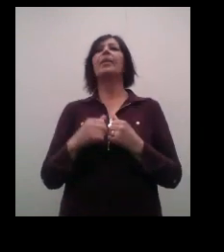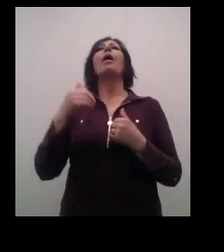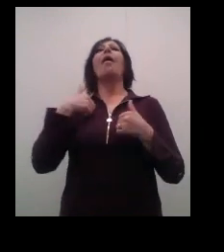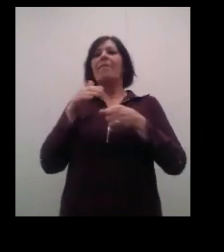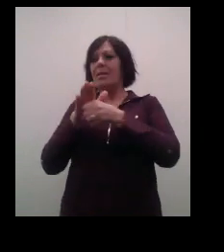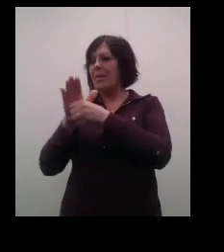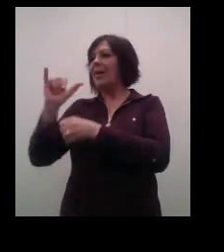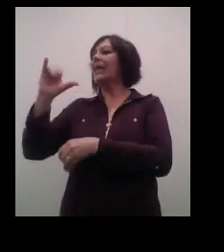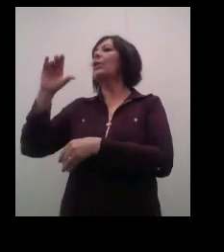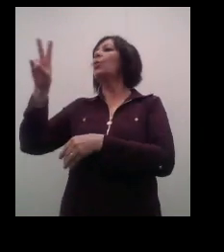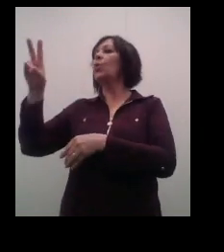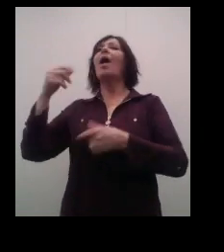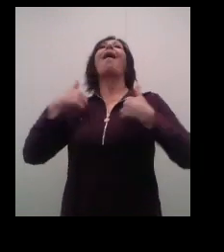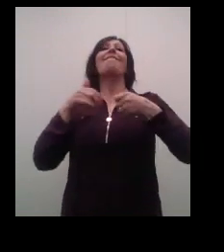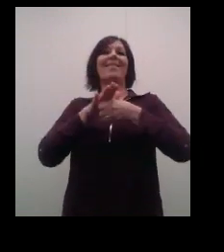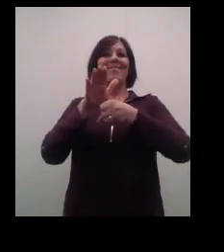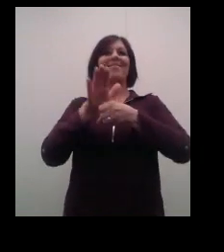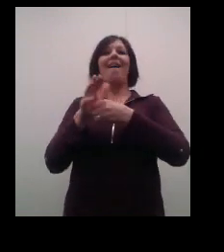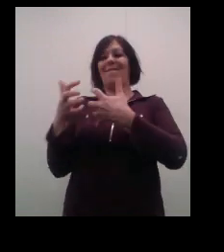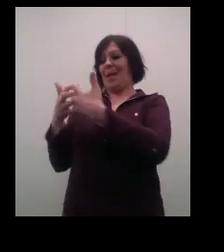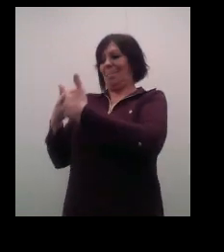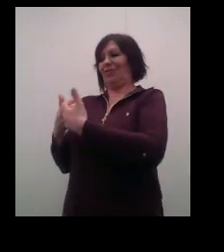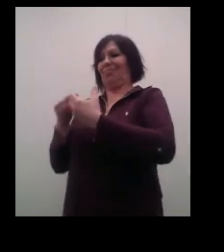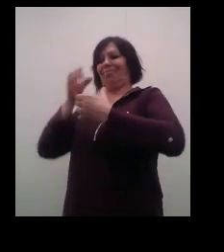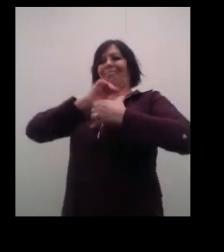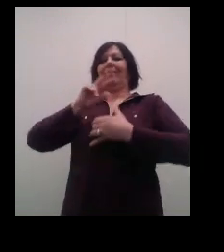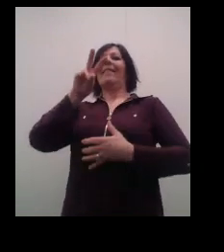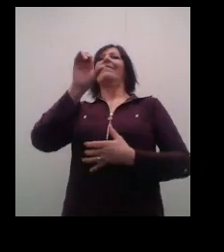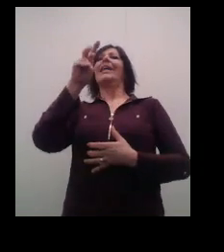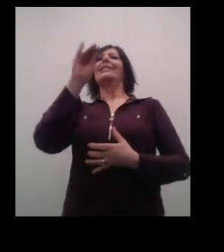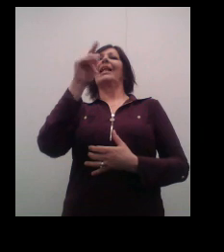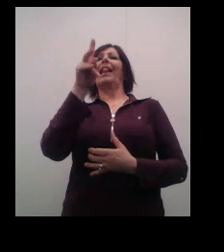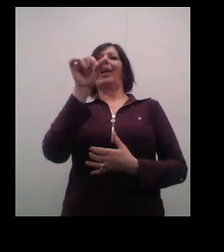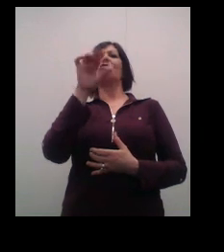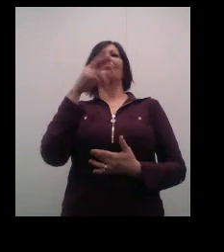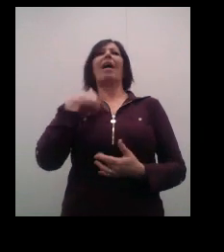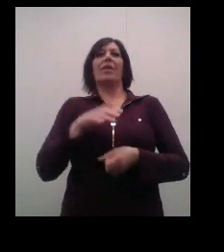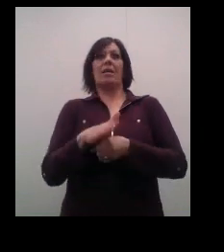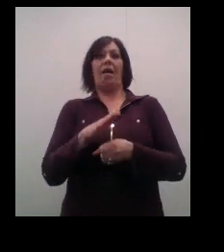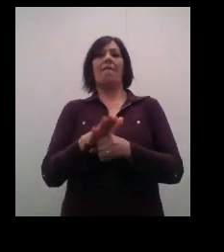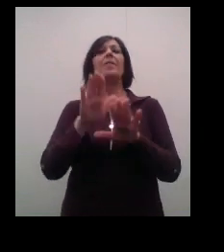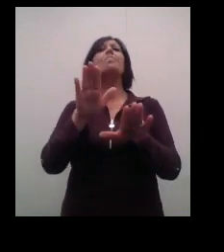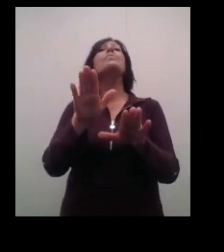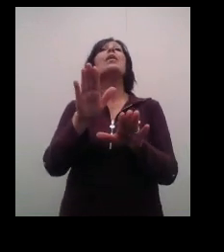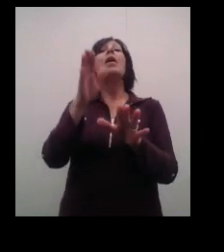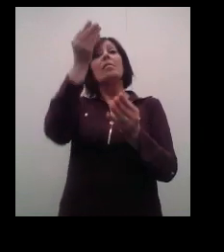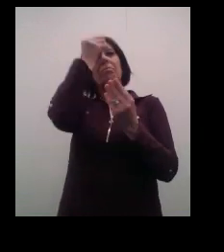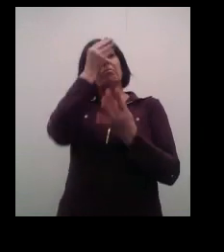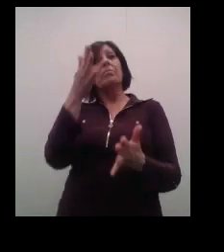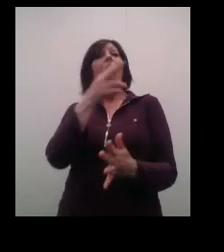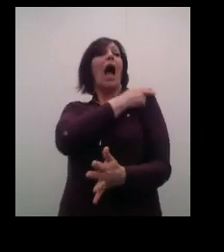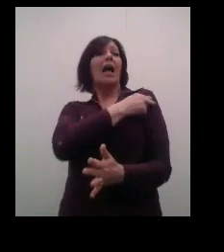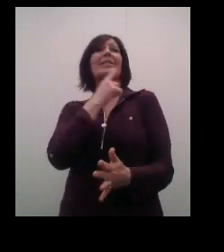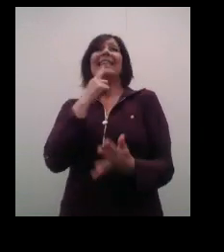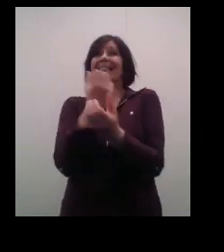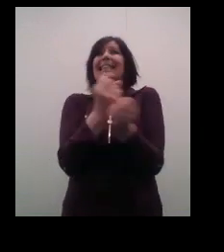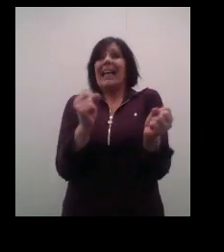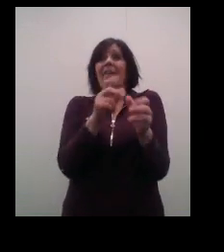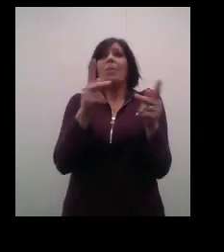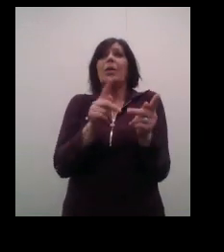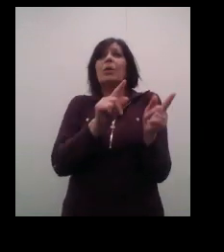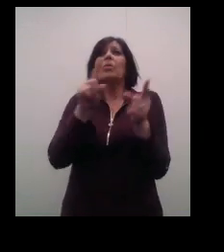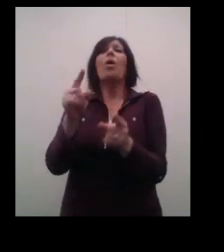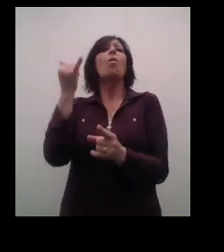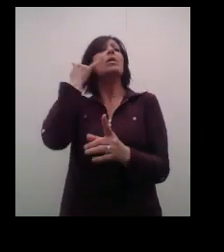and with ventilators. And then also just want to emphasize that the hospitals are a safe place to go. So if you are